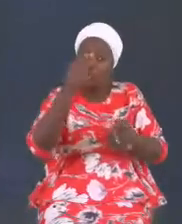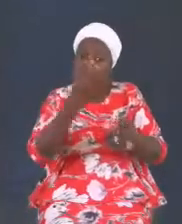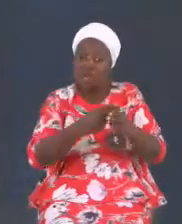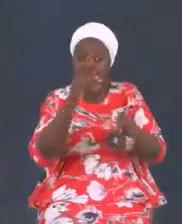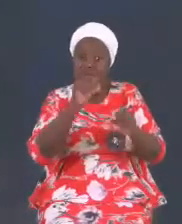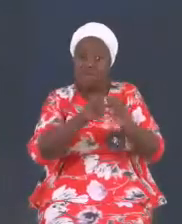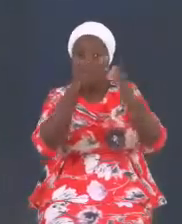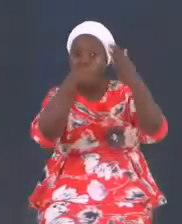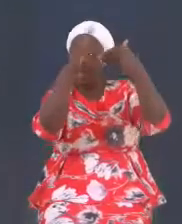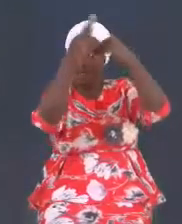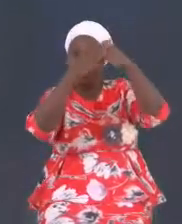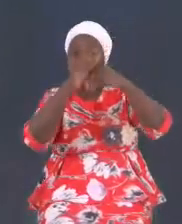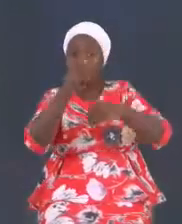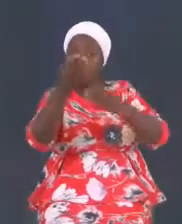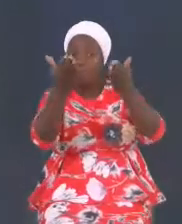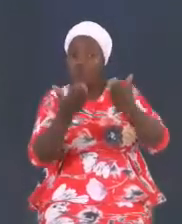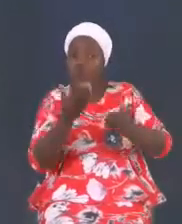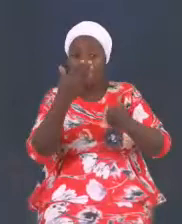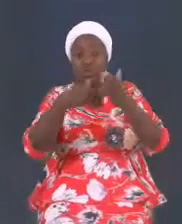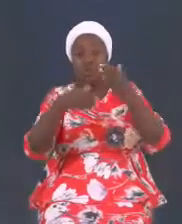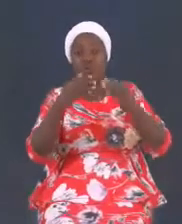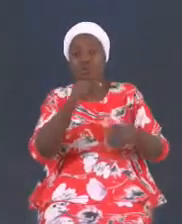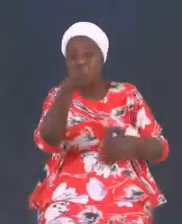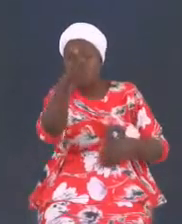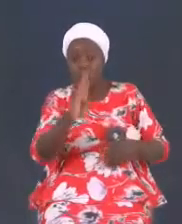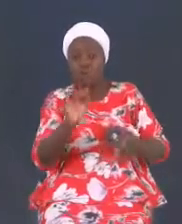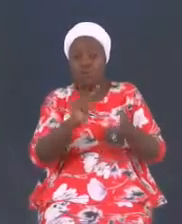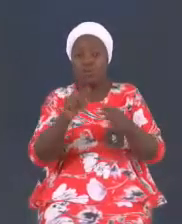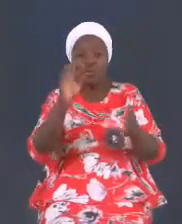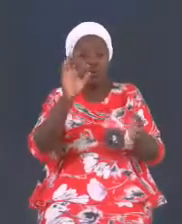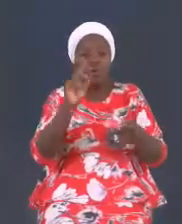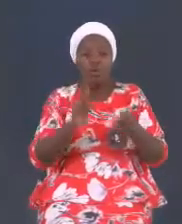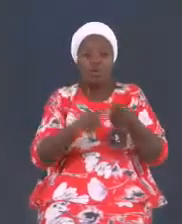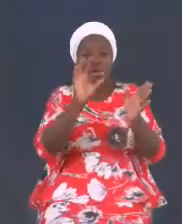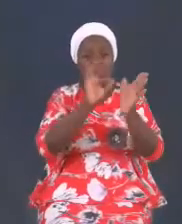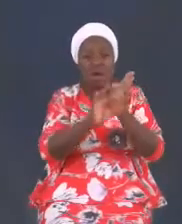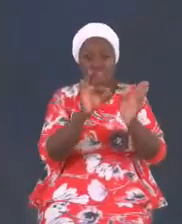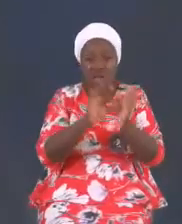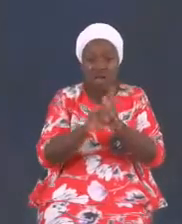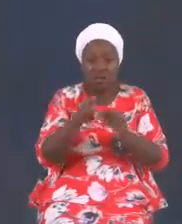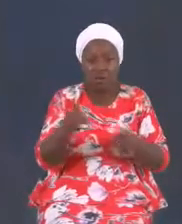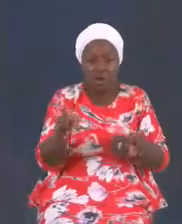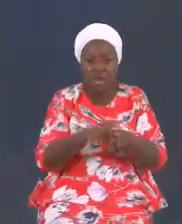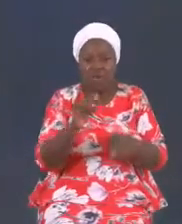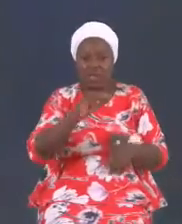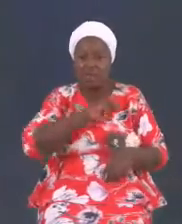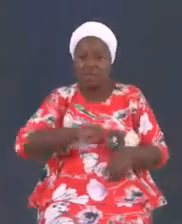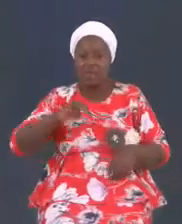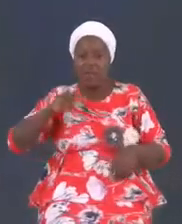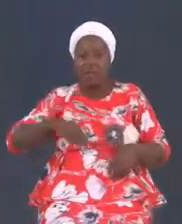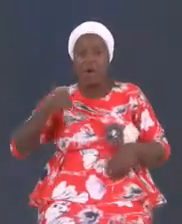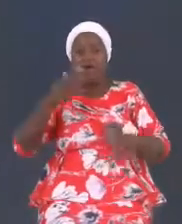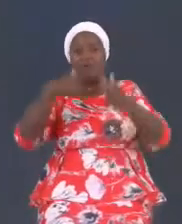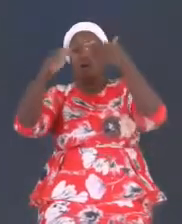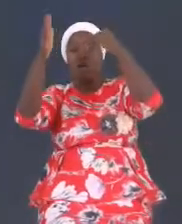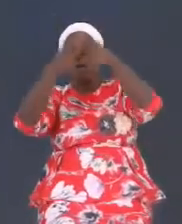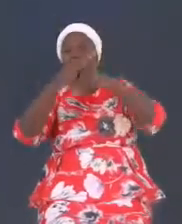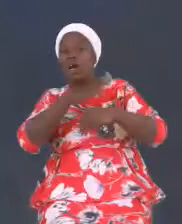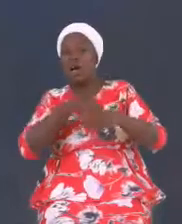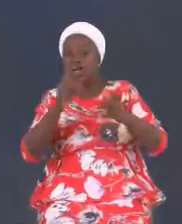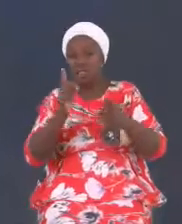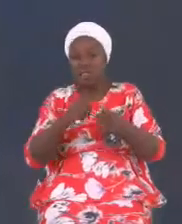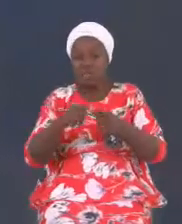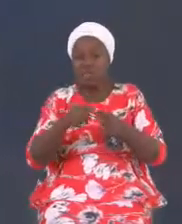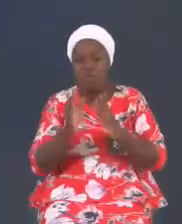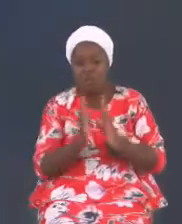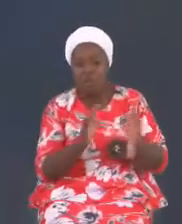heaven. You want God to count you as a candidate for heaven. And then to prepare that